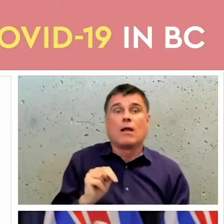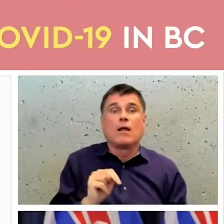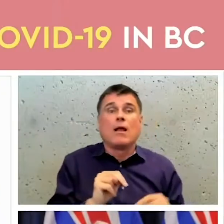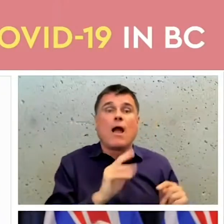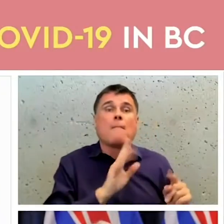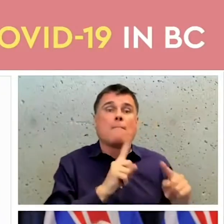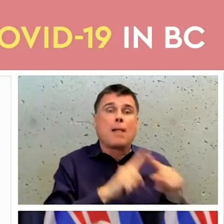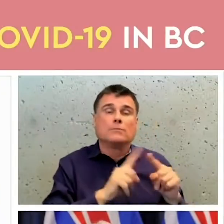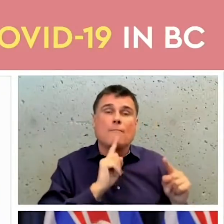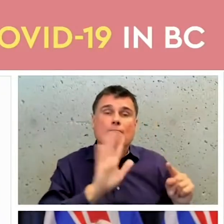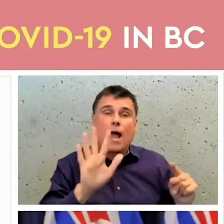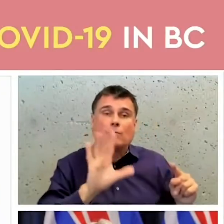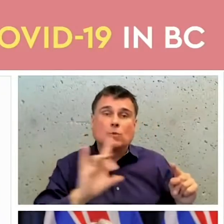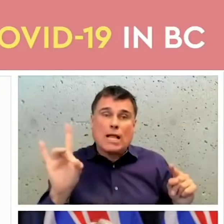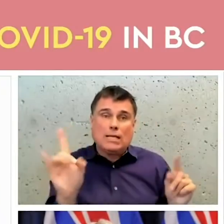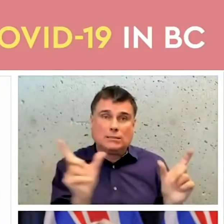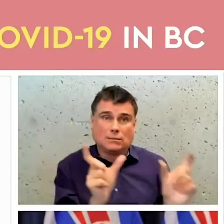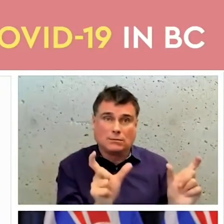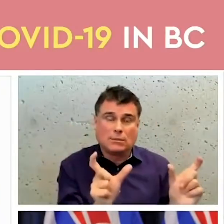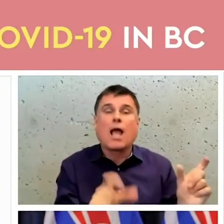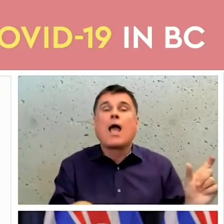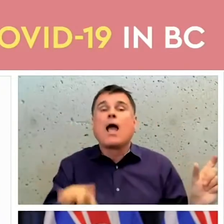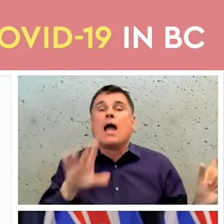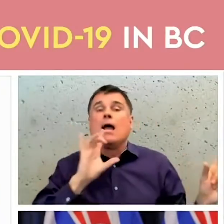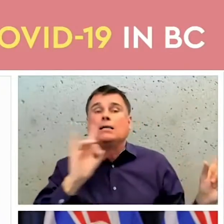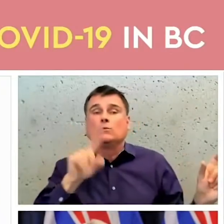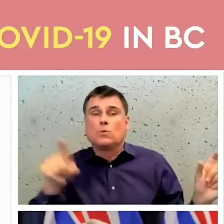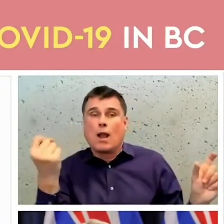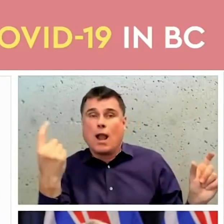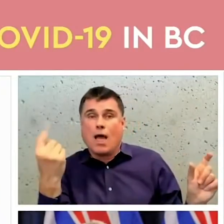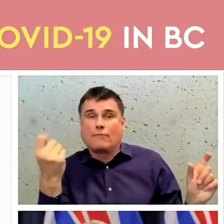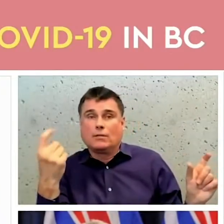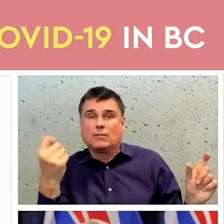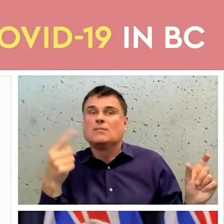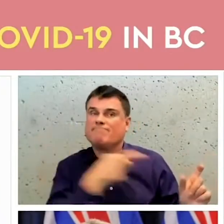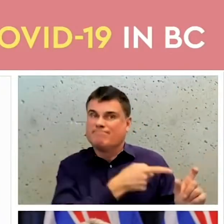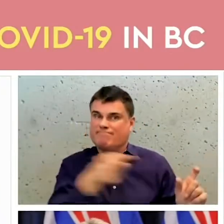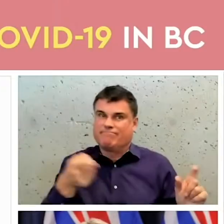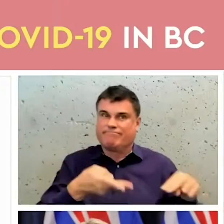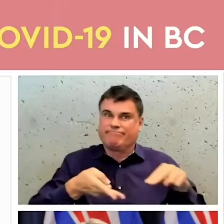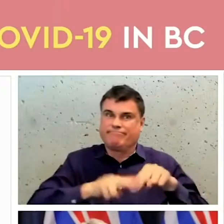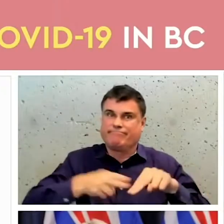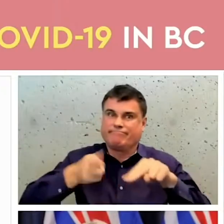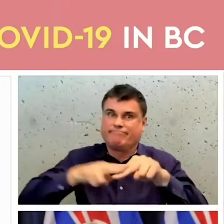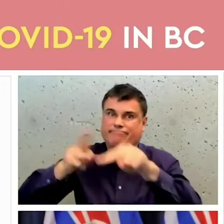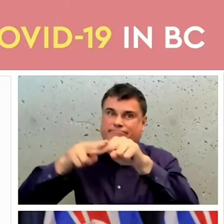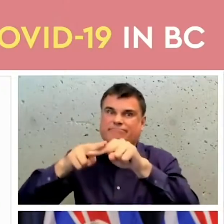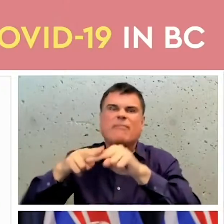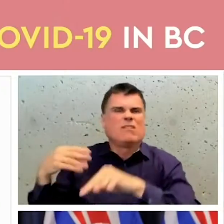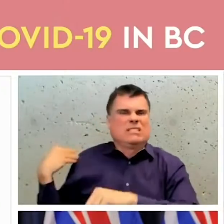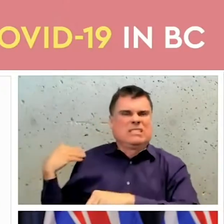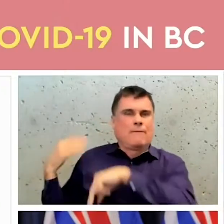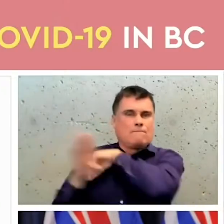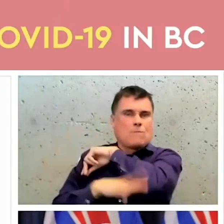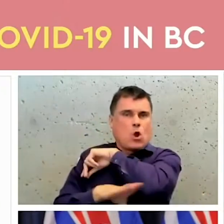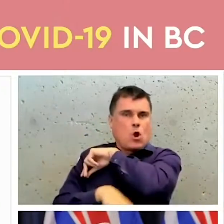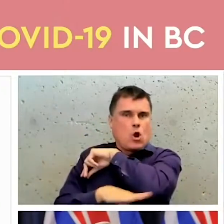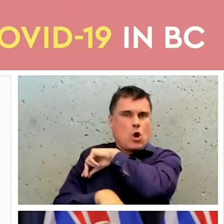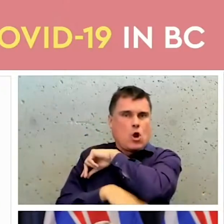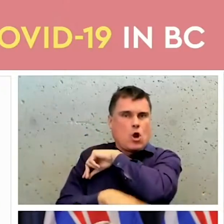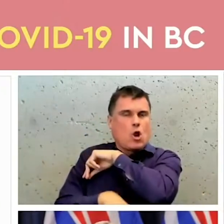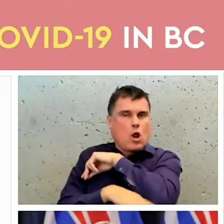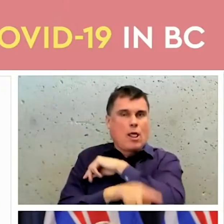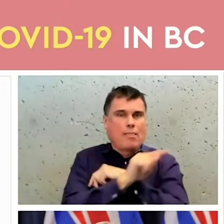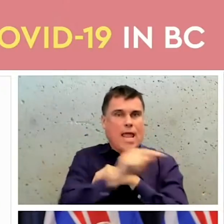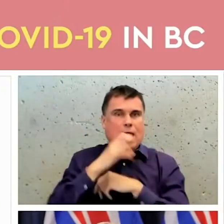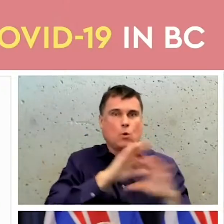the most dramatic increase in this fall season. And in both those cases, it's now coming down. It plateaued a little